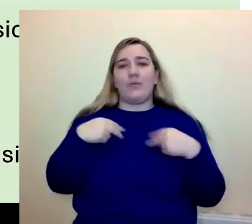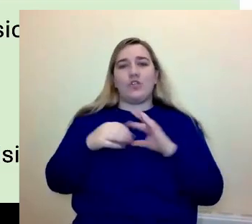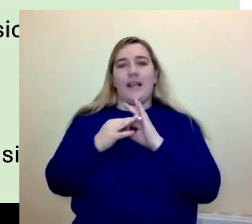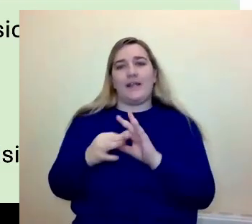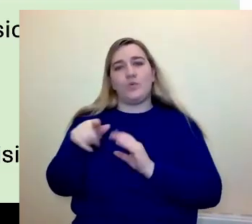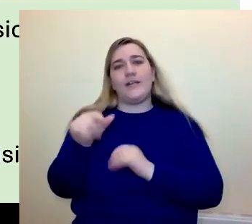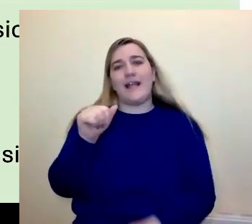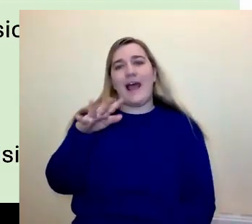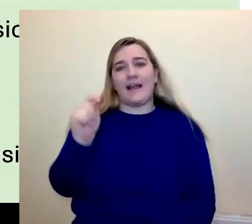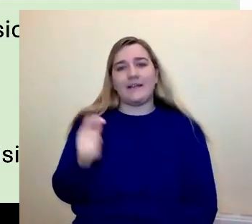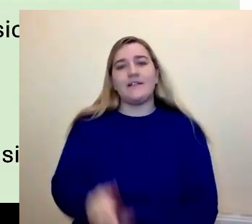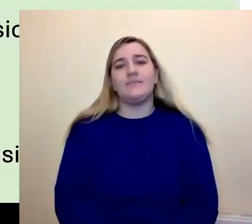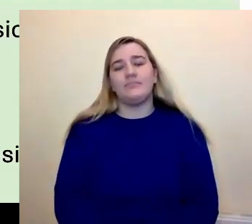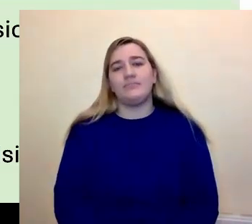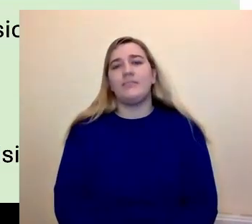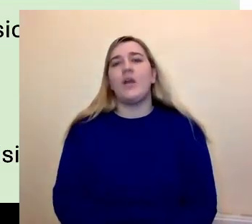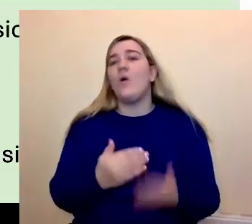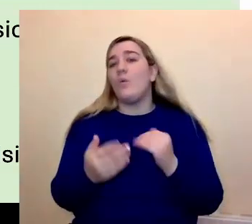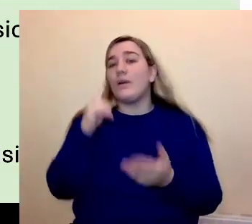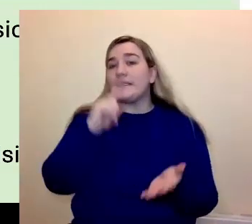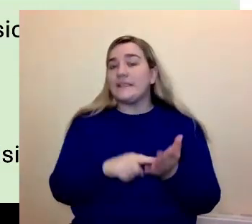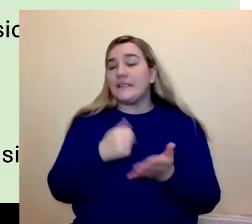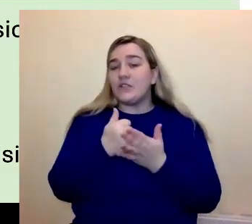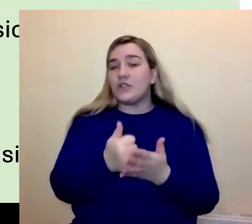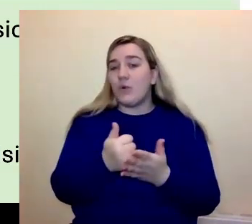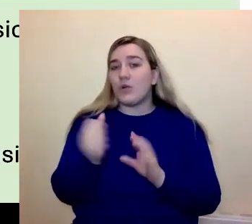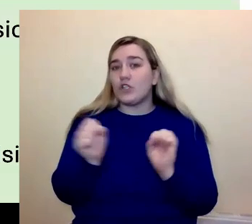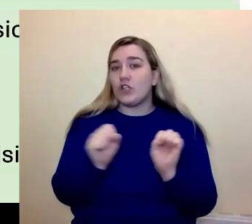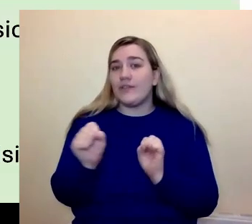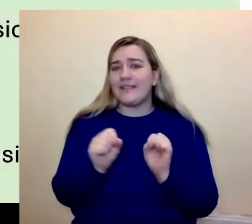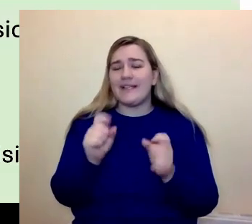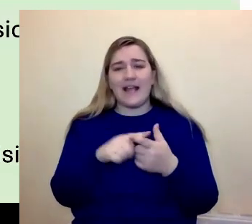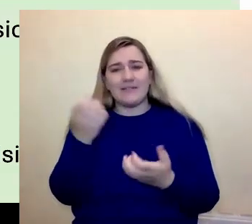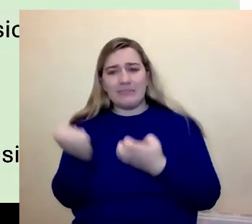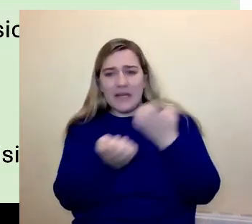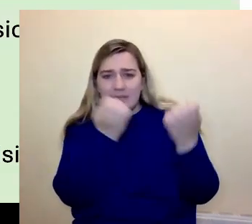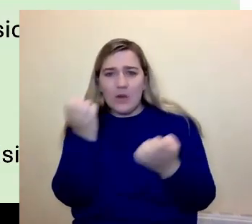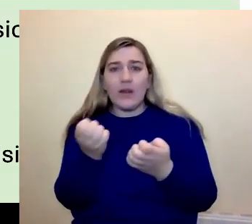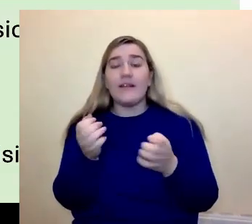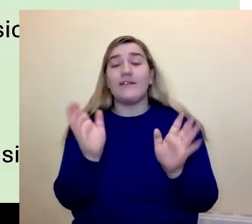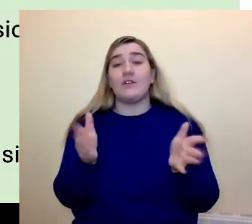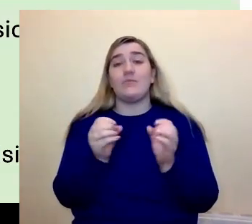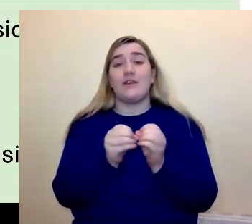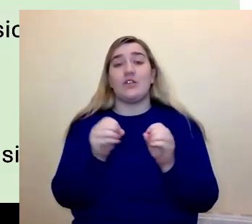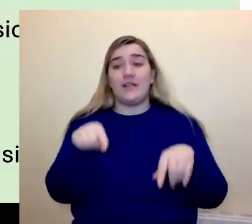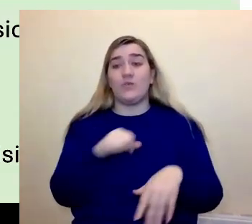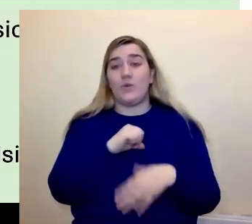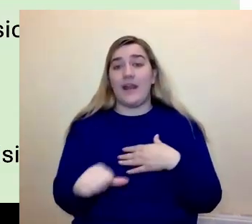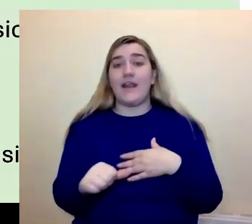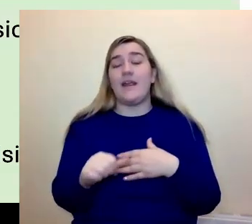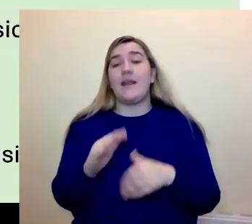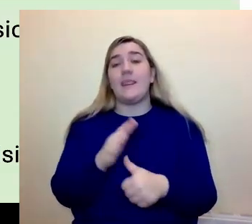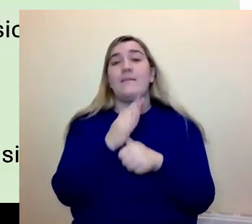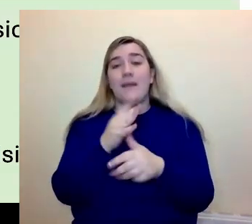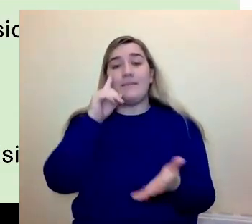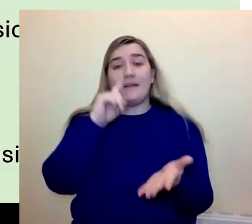Act? What is the Decision Support Service? And exploring, as has been mentioned here today, the main beliefs